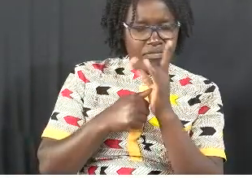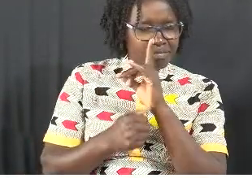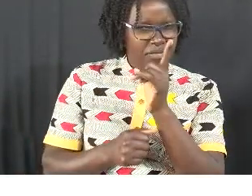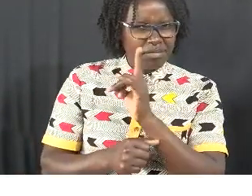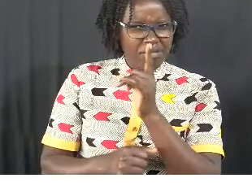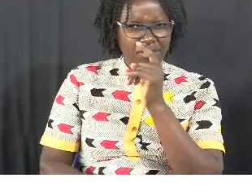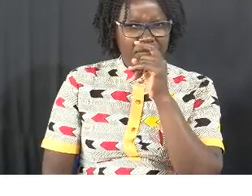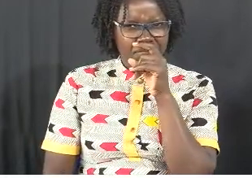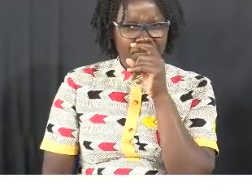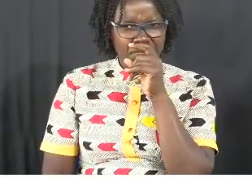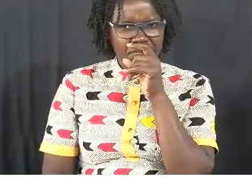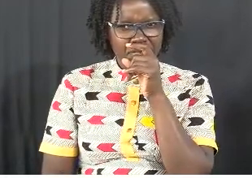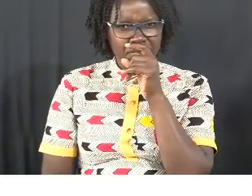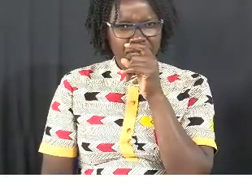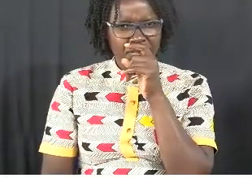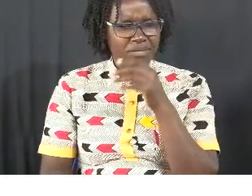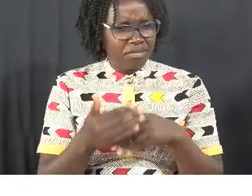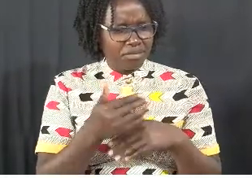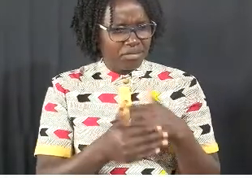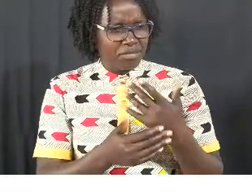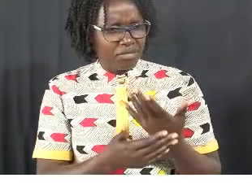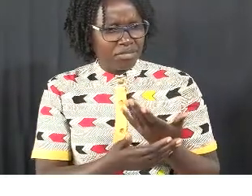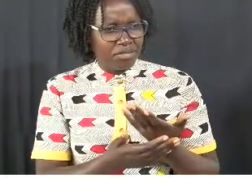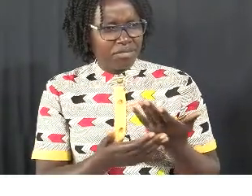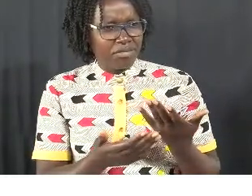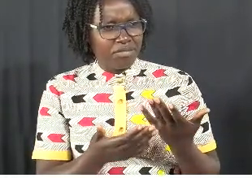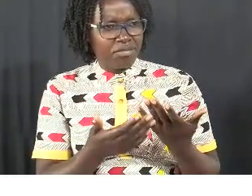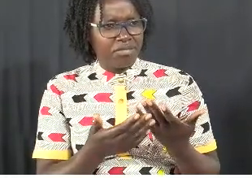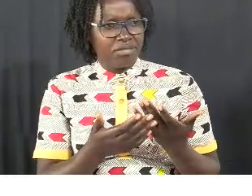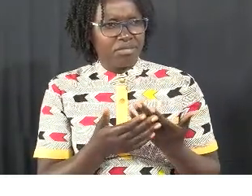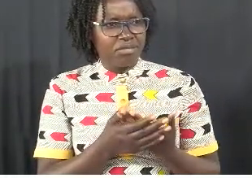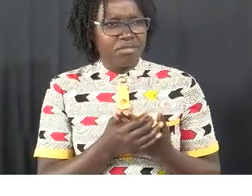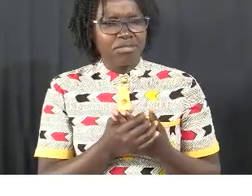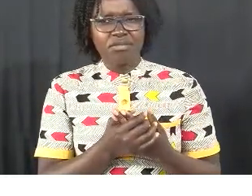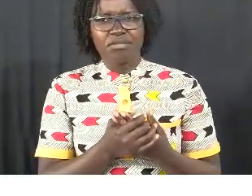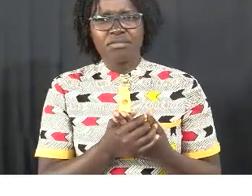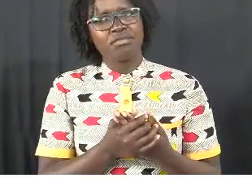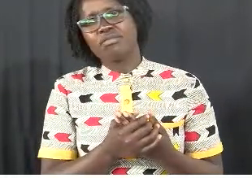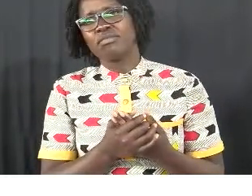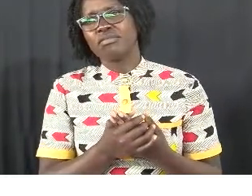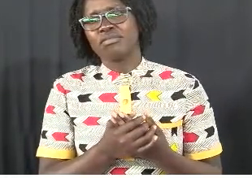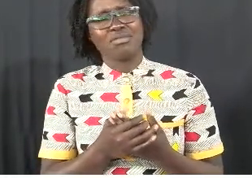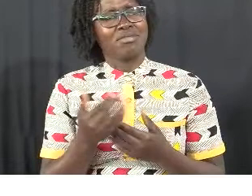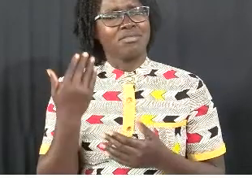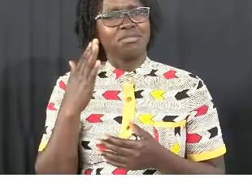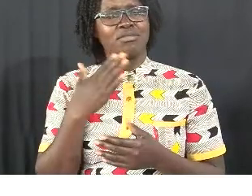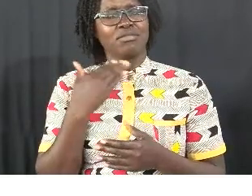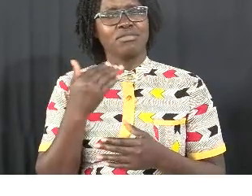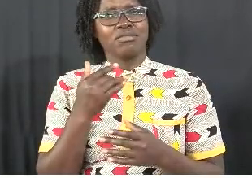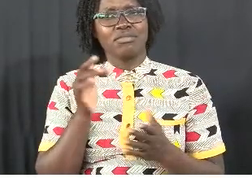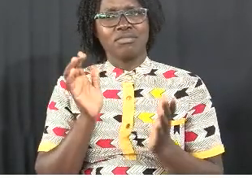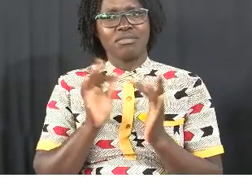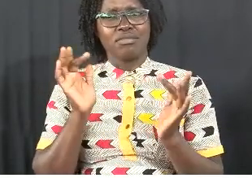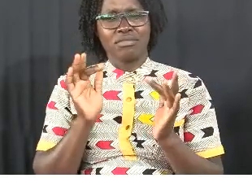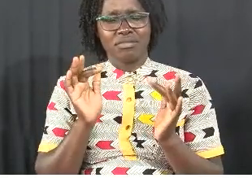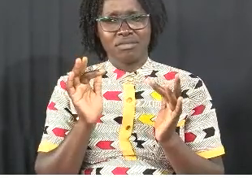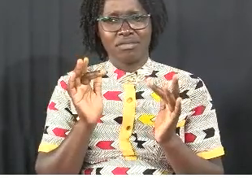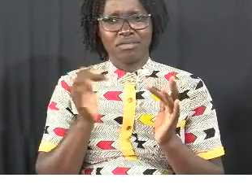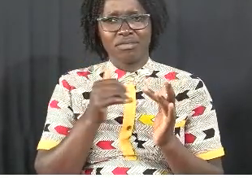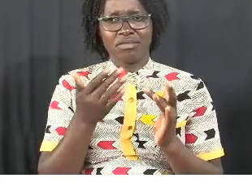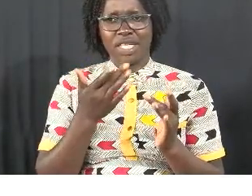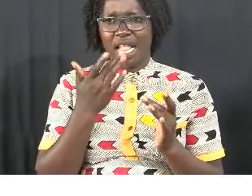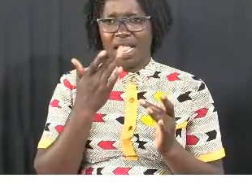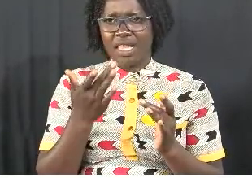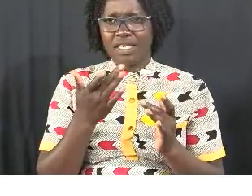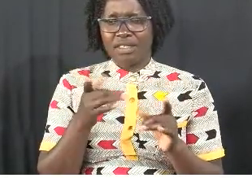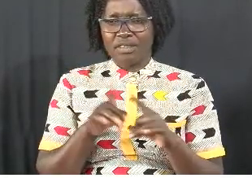Did it become a neighbor to other stuff you put here? I don't even want to taste anything close to it. But I was